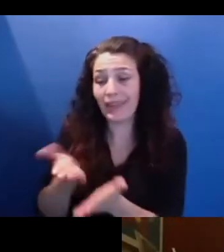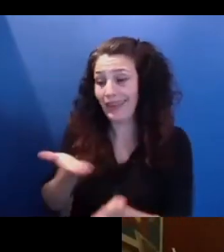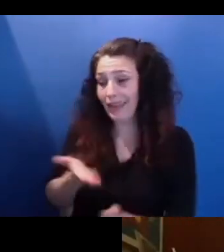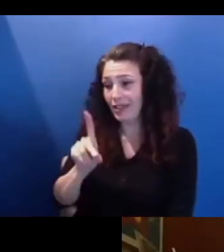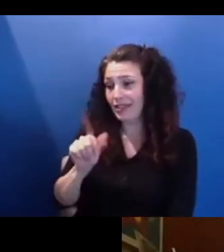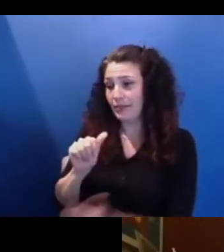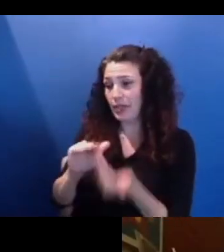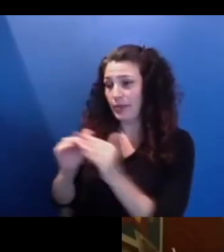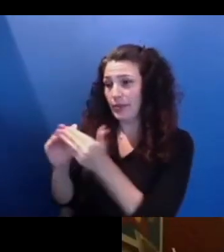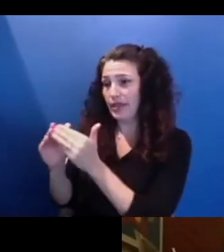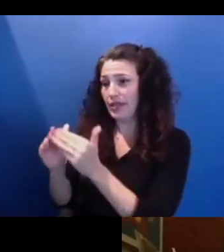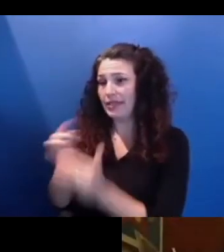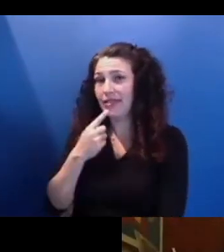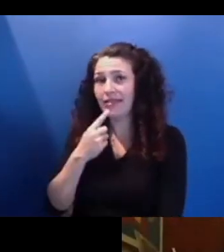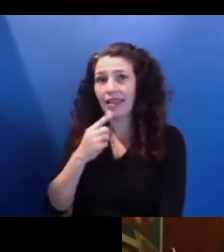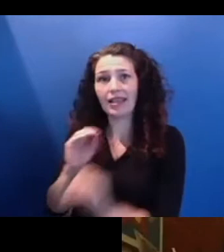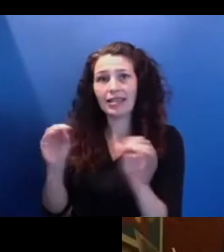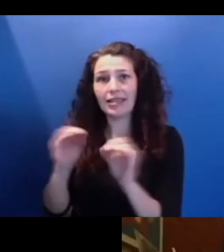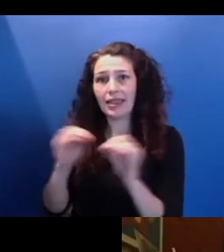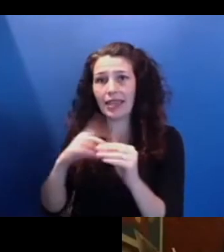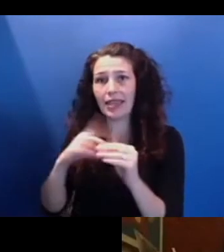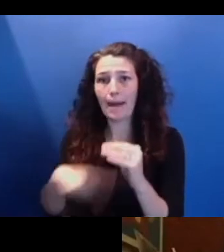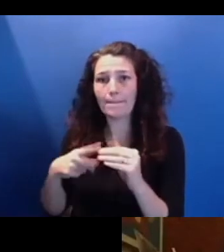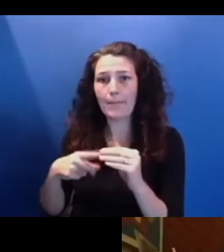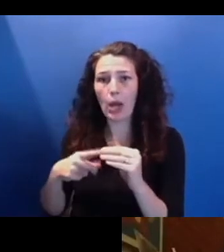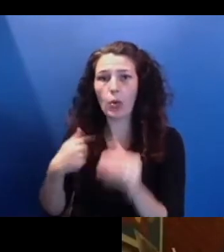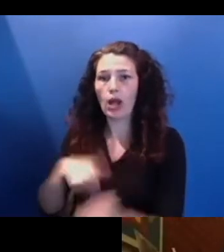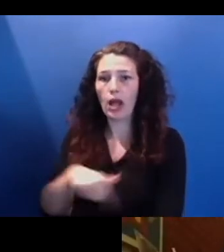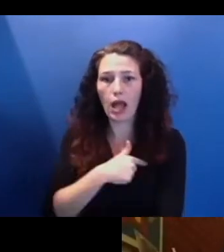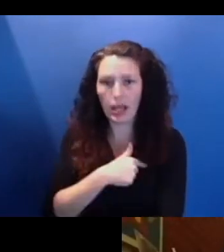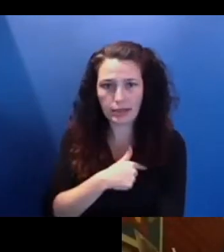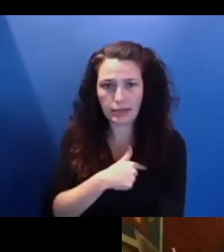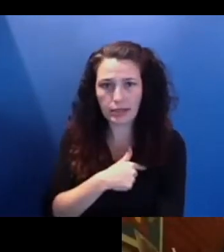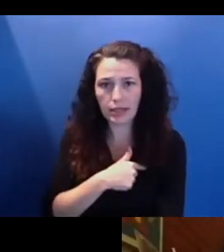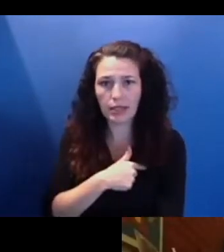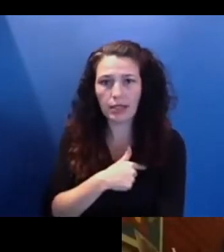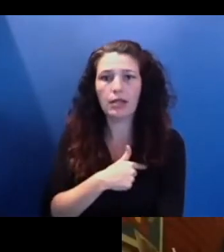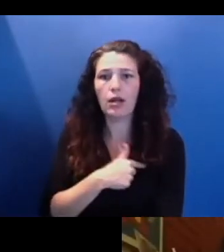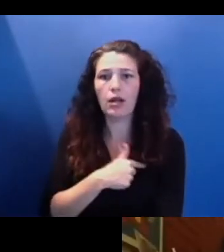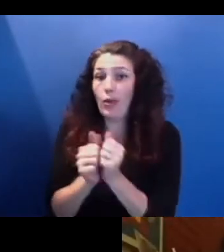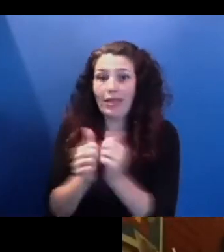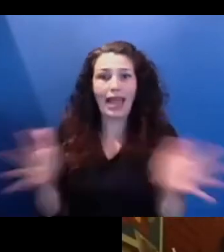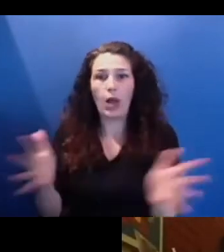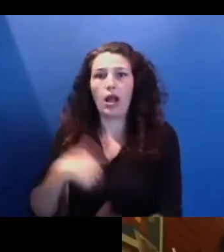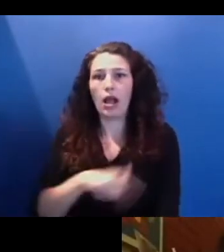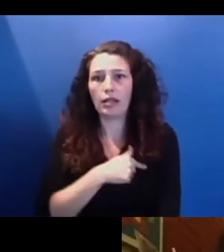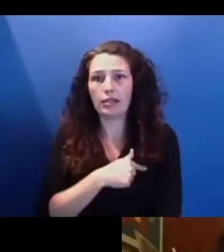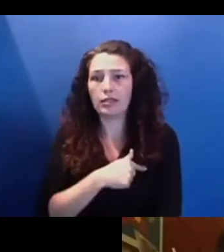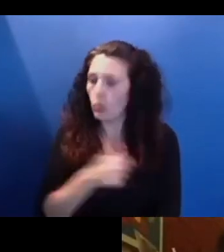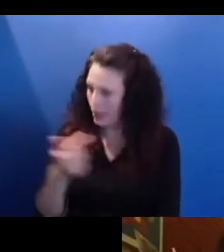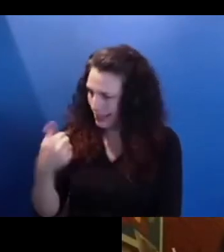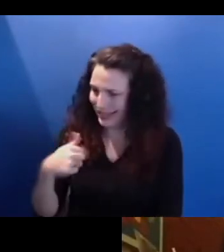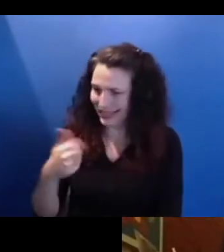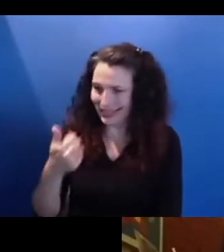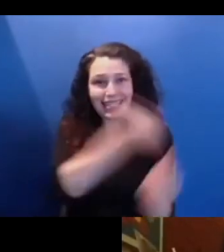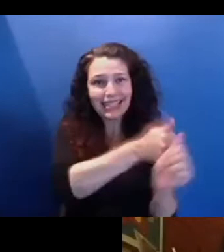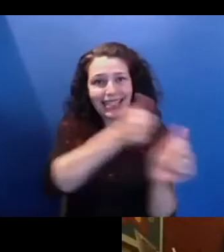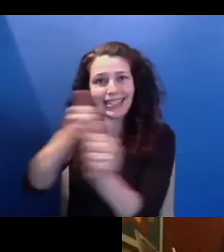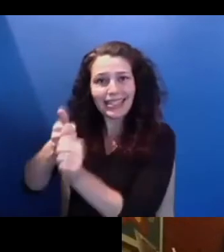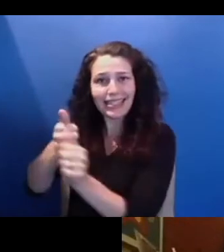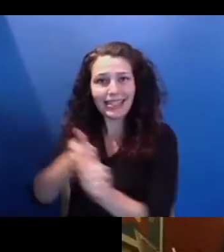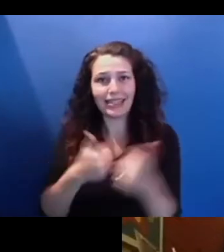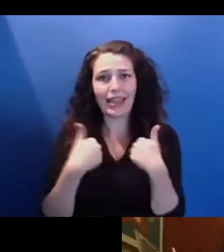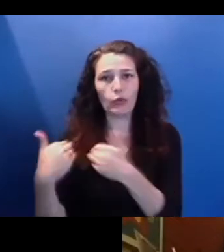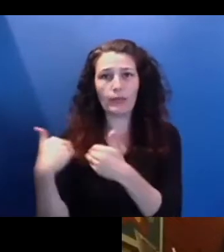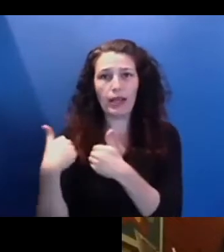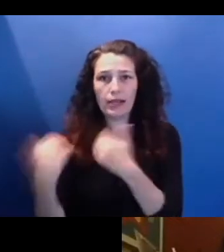us without us. That is why, as my mentors told me many times, I believe we each have an obligation to advocate for others, particularly